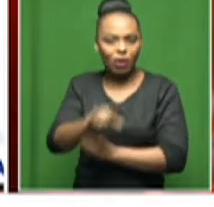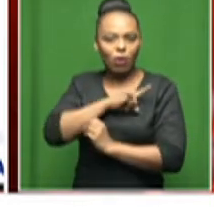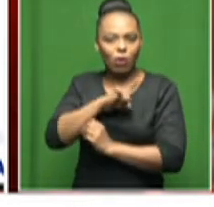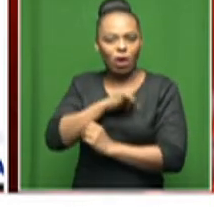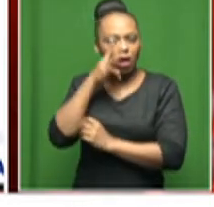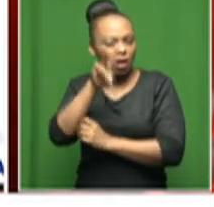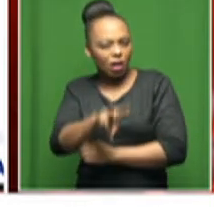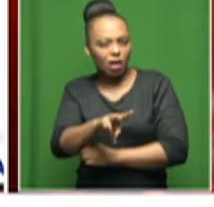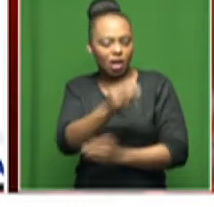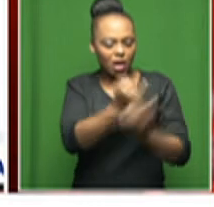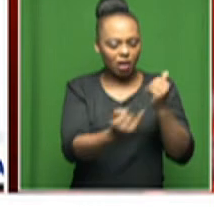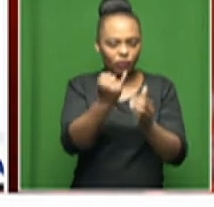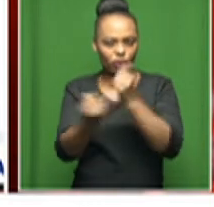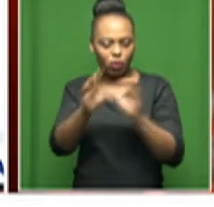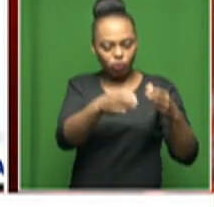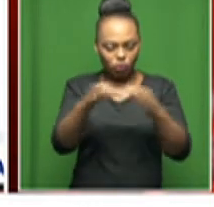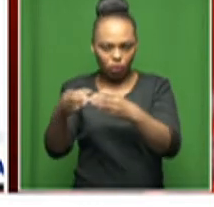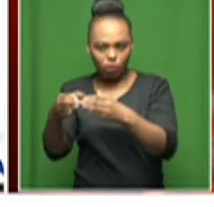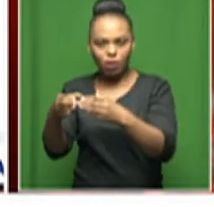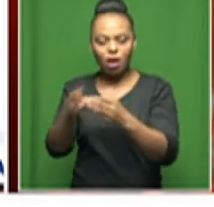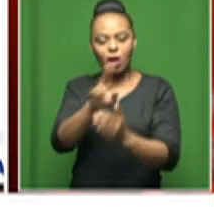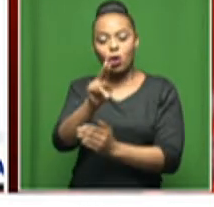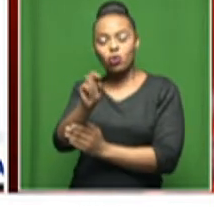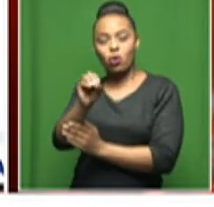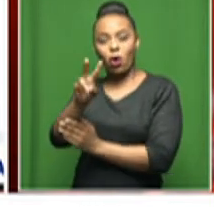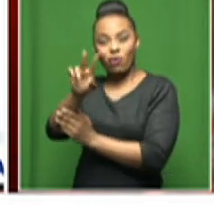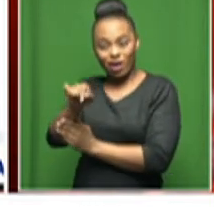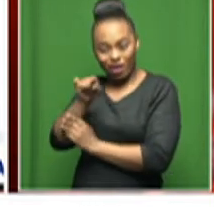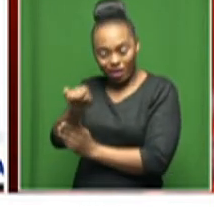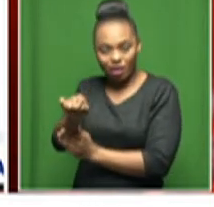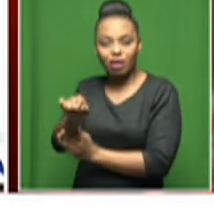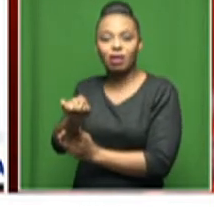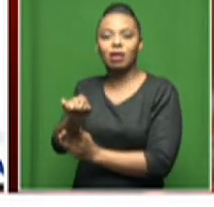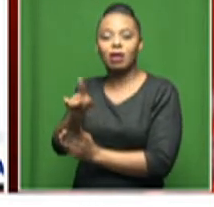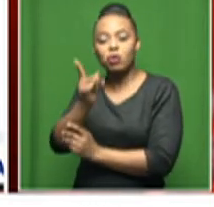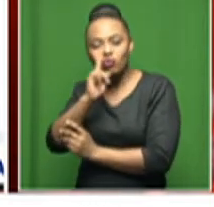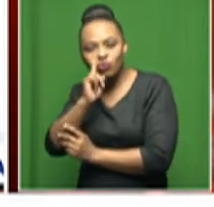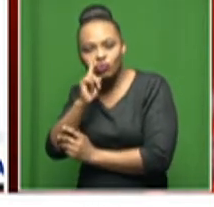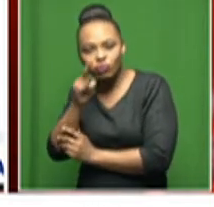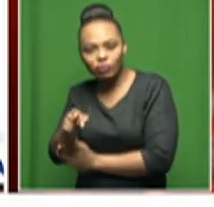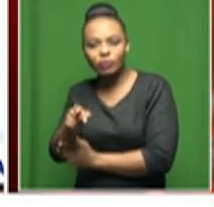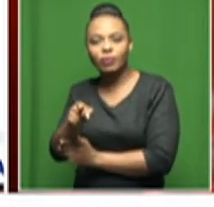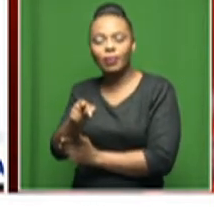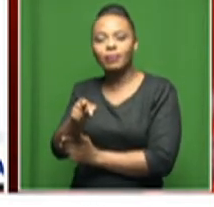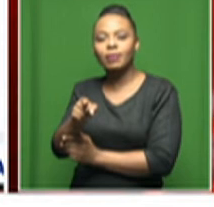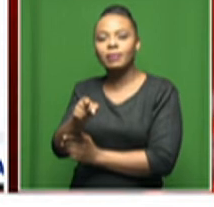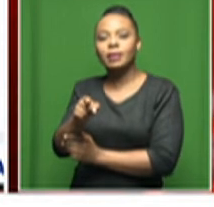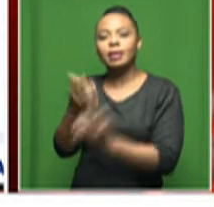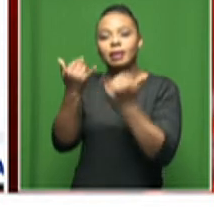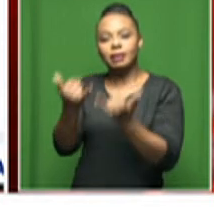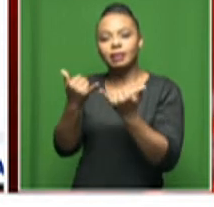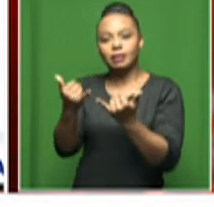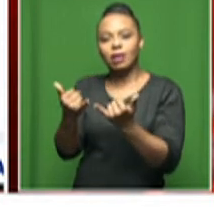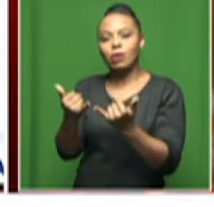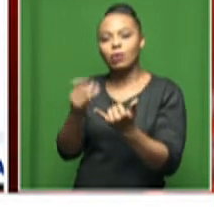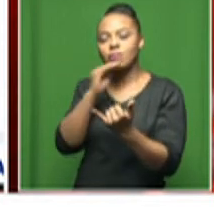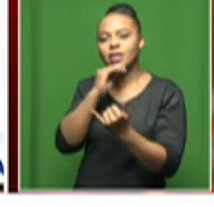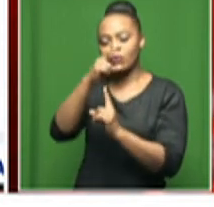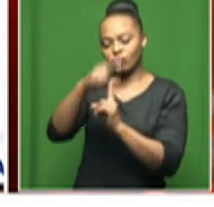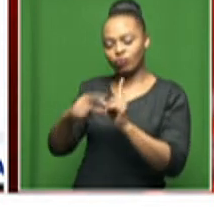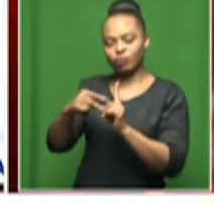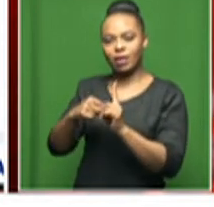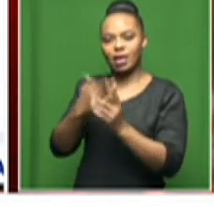groups of individuals in the Novovex trial that did not receive the vaccine. So those were the placebo recipients. And